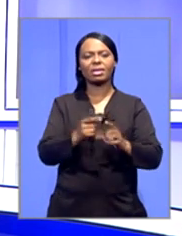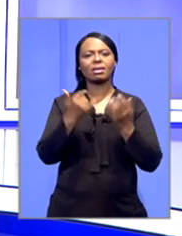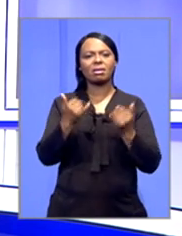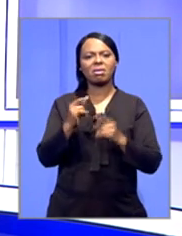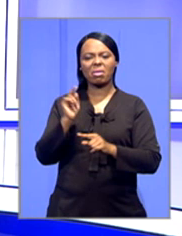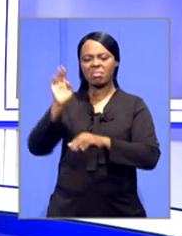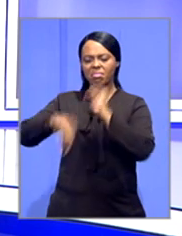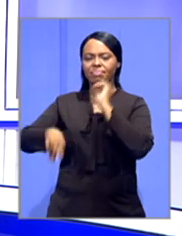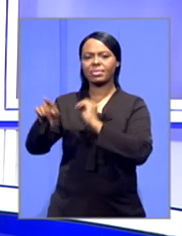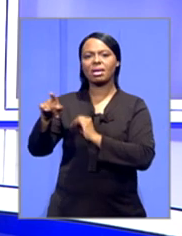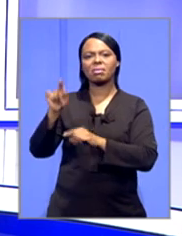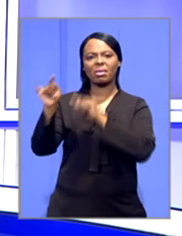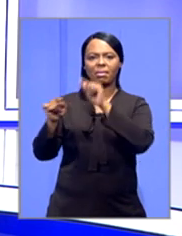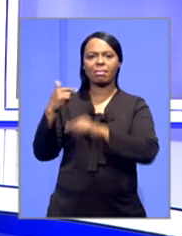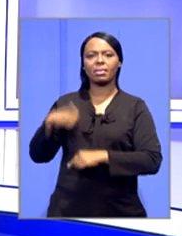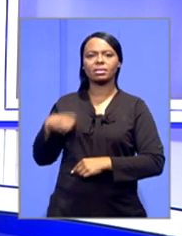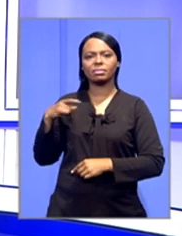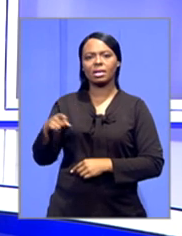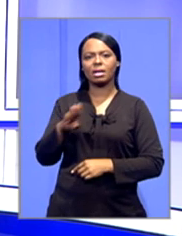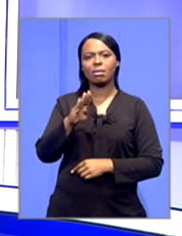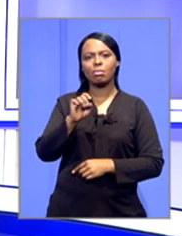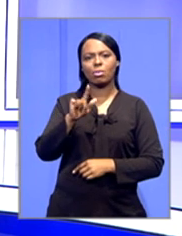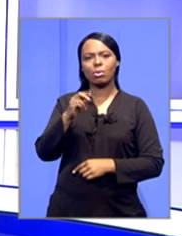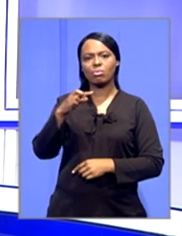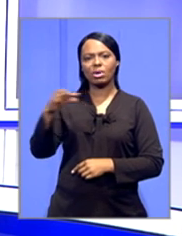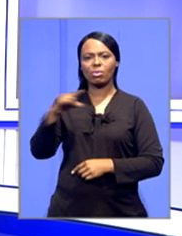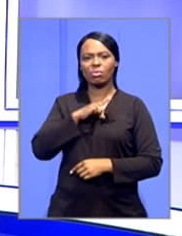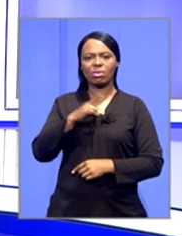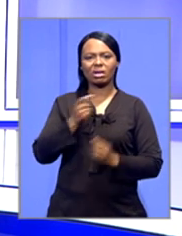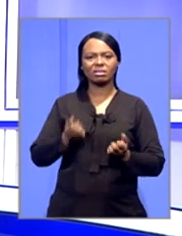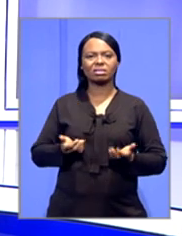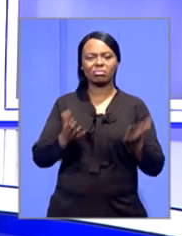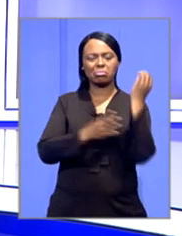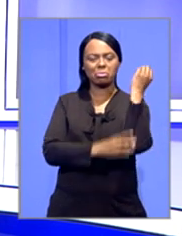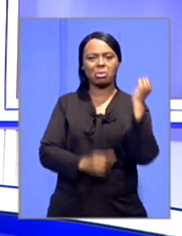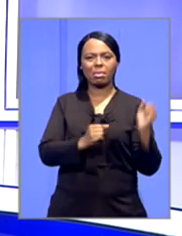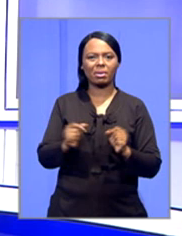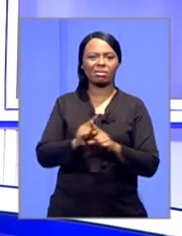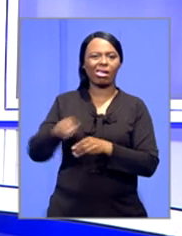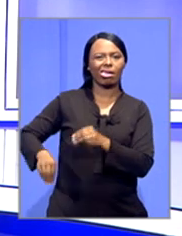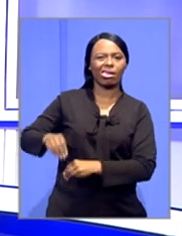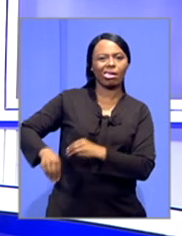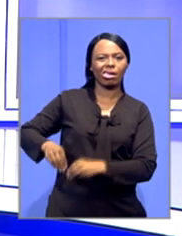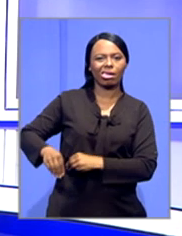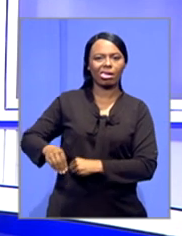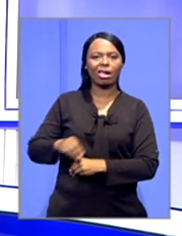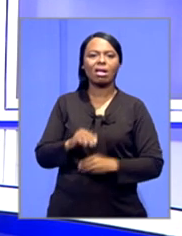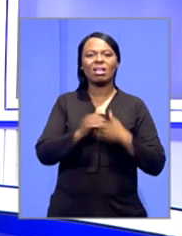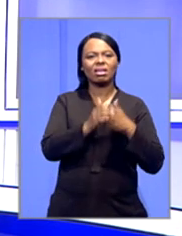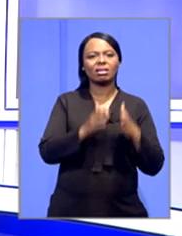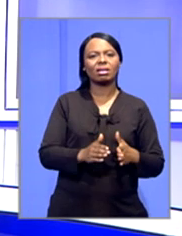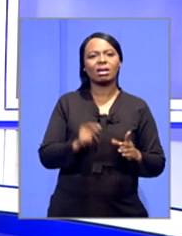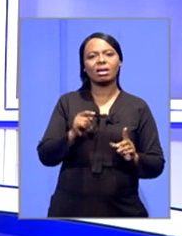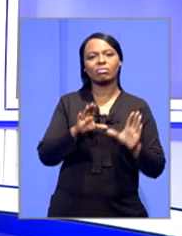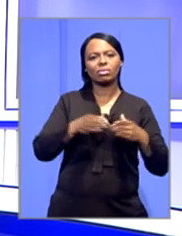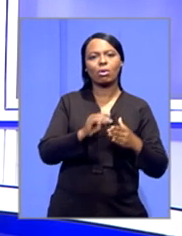latofaditse mmasepala wa selegae wa Blouberg ka tsamaiso e e sokameng le bonweenwee. Baeteledipele ba mokgatlho wa baagi ba Blouberg